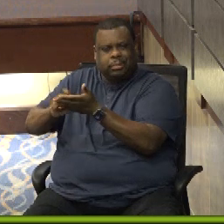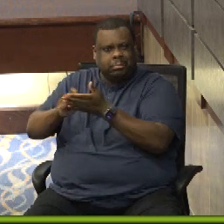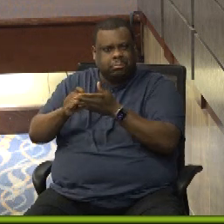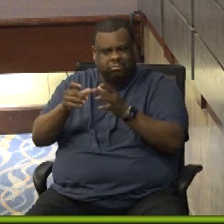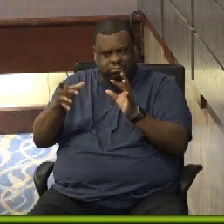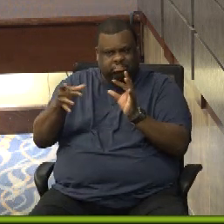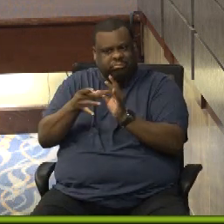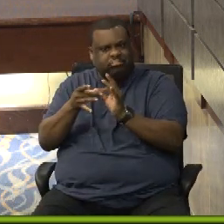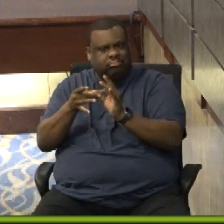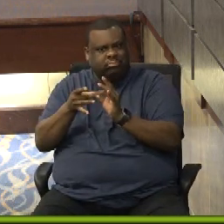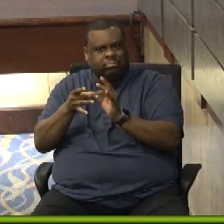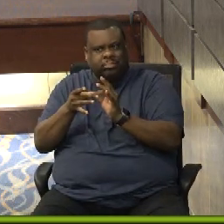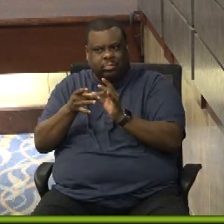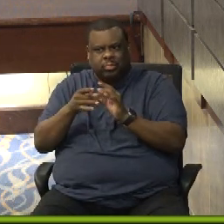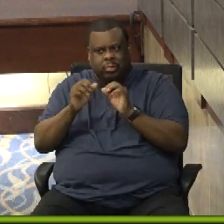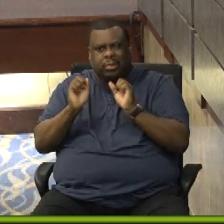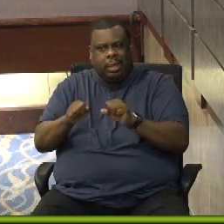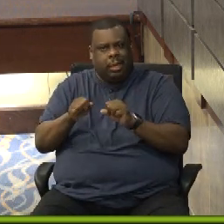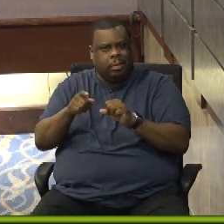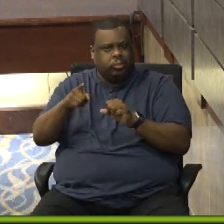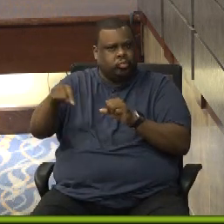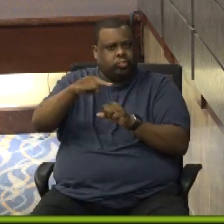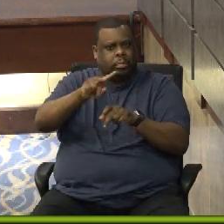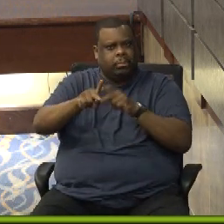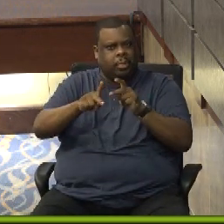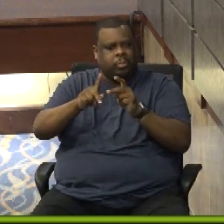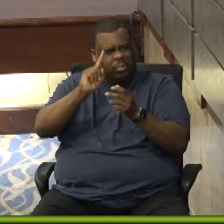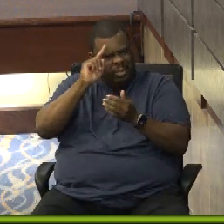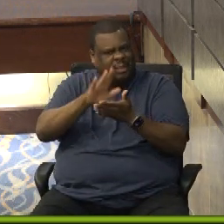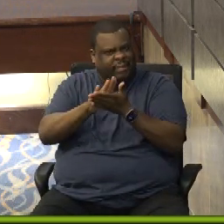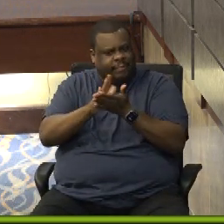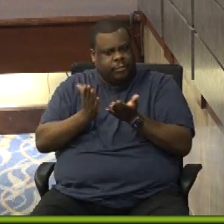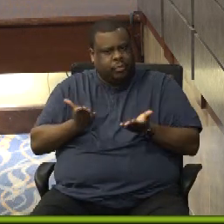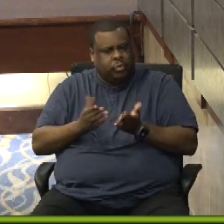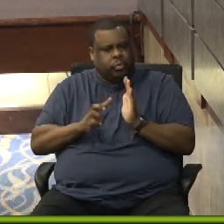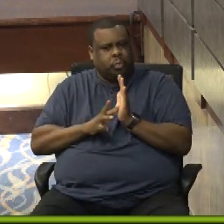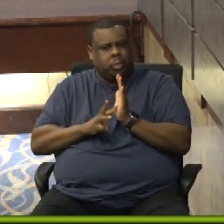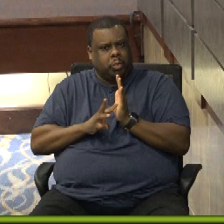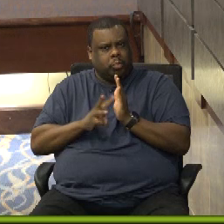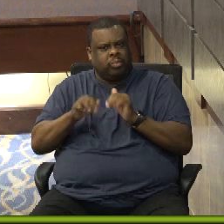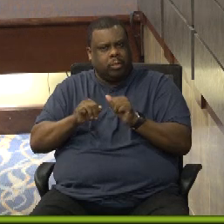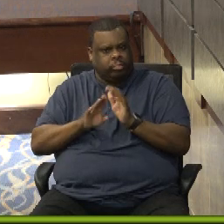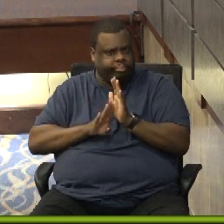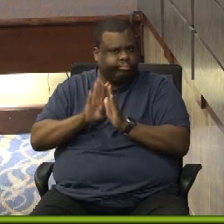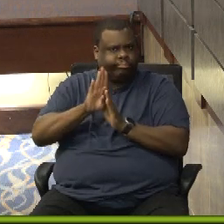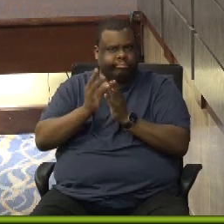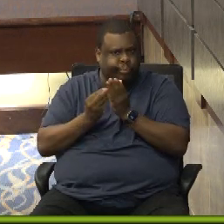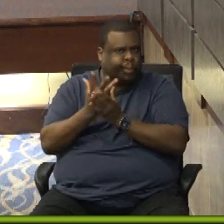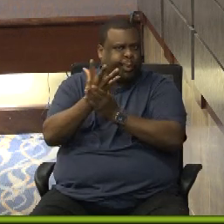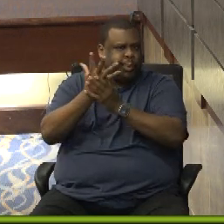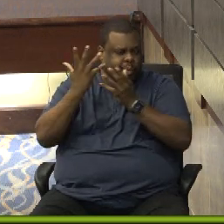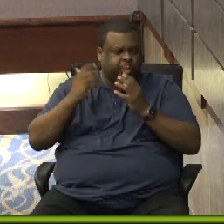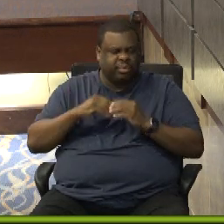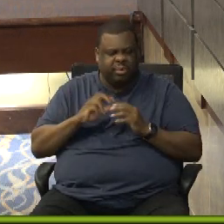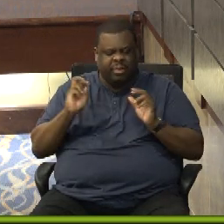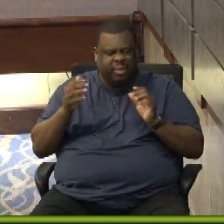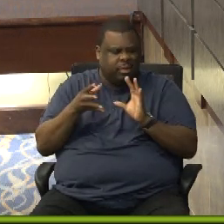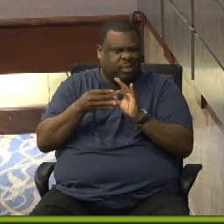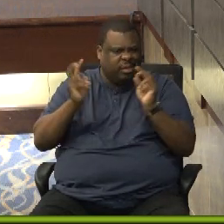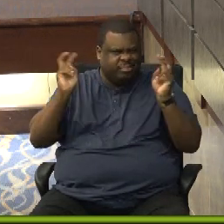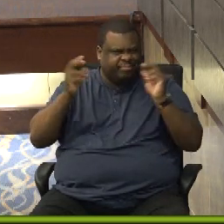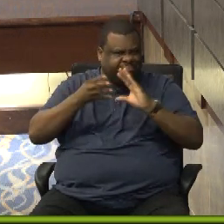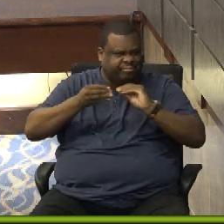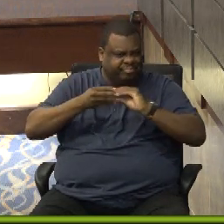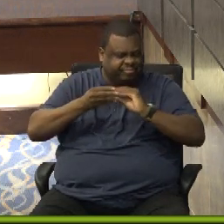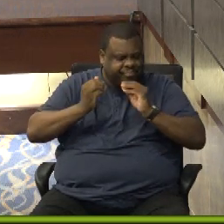city to believe in, being activated, a city to create in, a city to grow in, a city to thrive in, a city to believe in. And in this